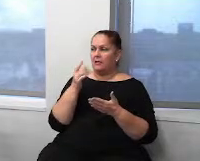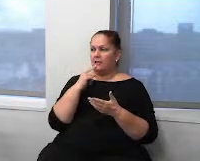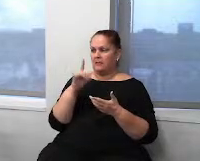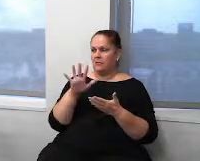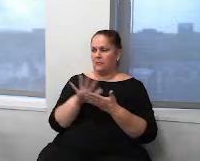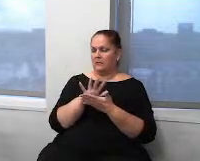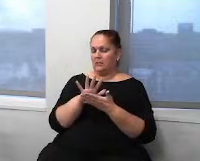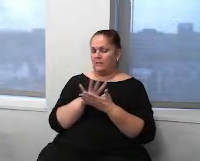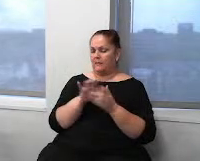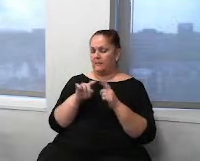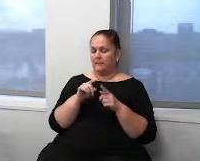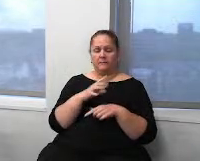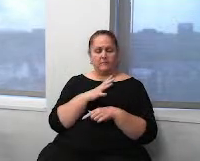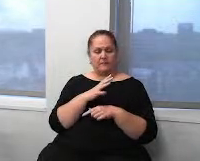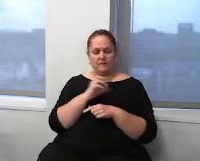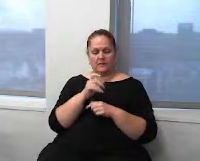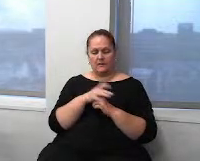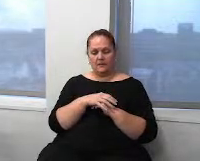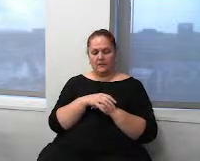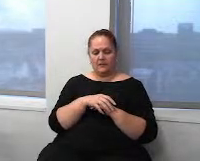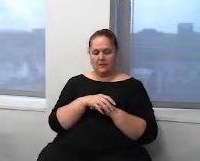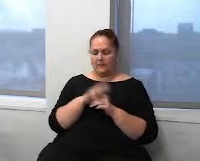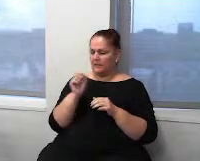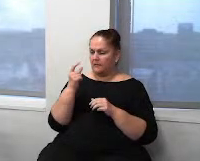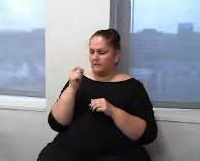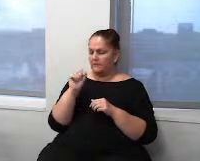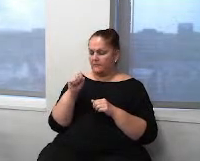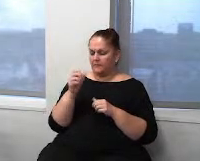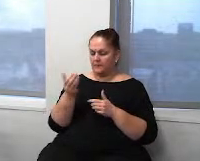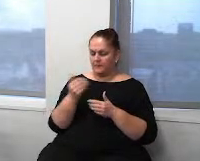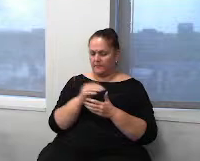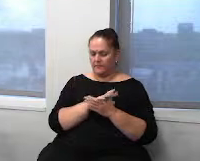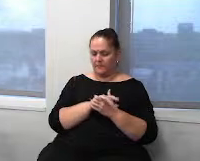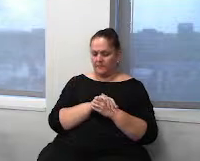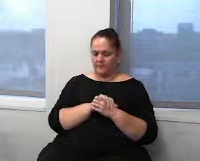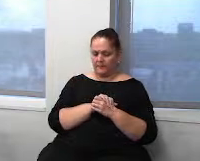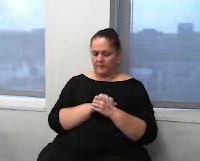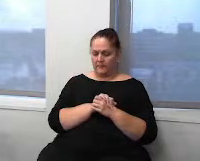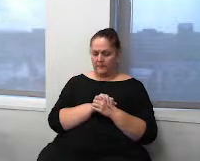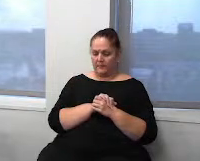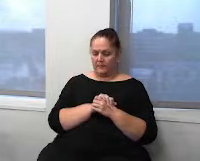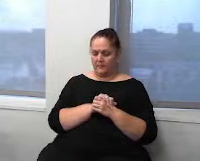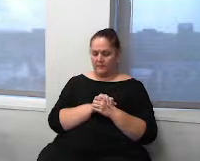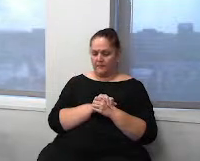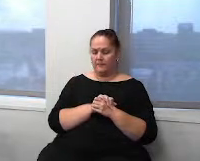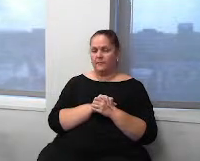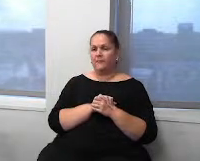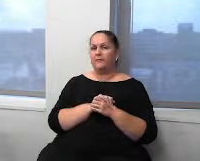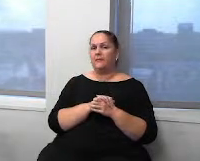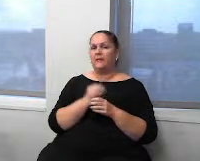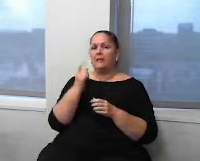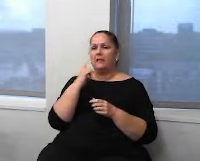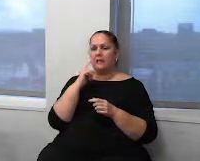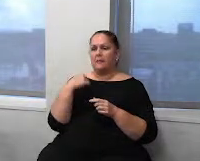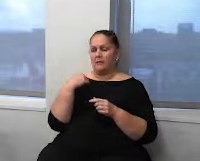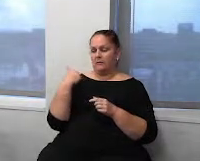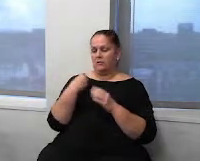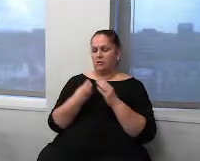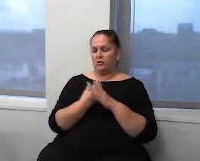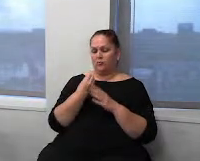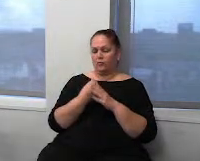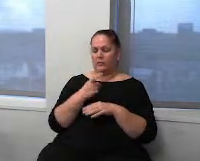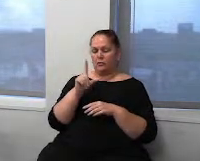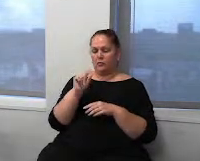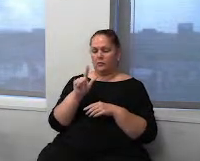that it all lives in one document, but Okay. you understand generally. Don't understood. Yes, yes. Okay. Now, if you think back